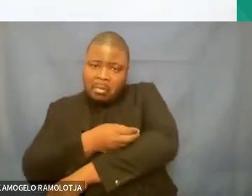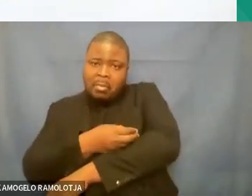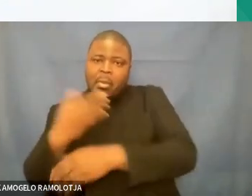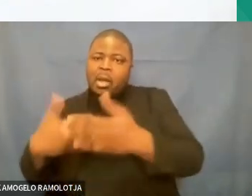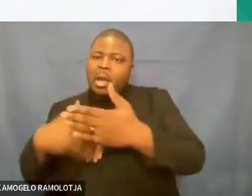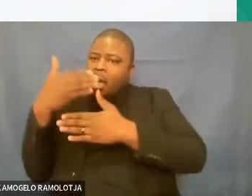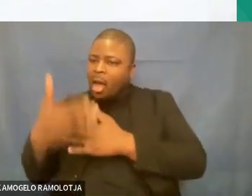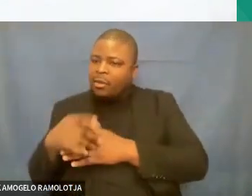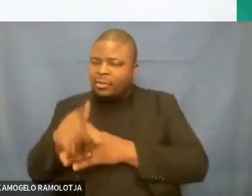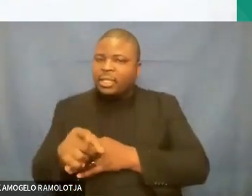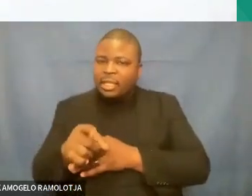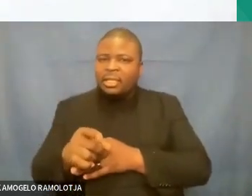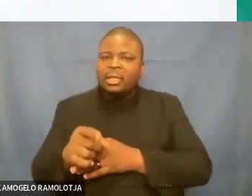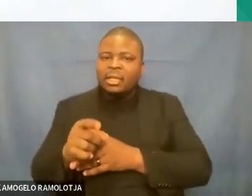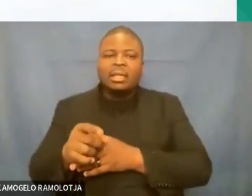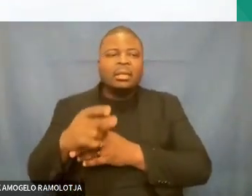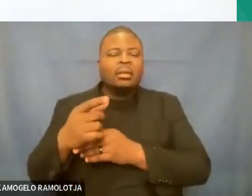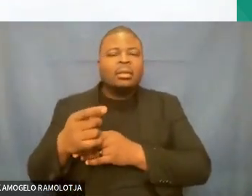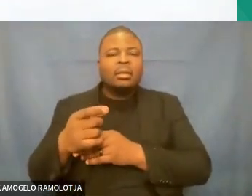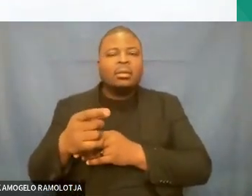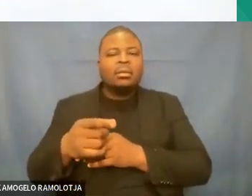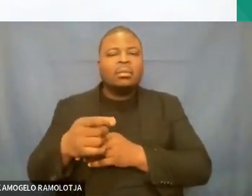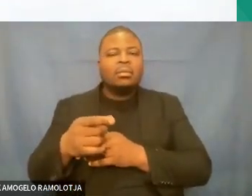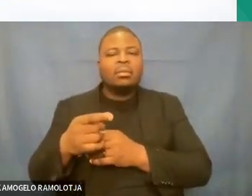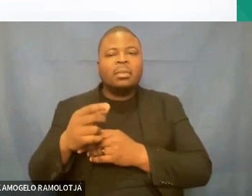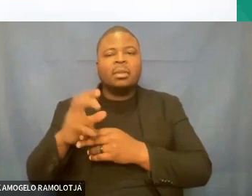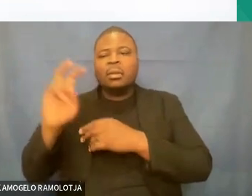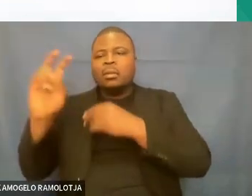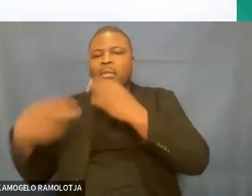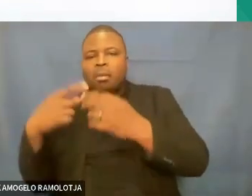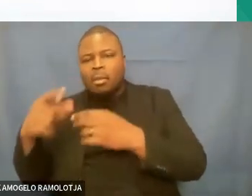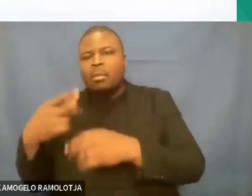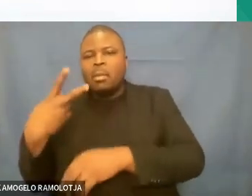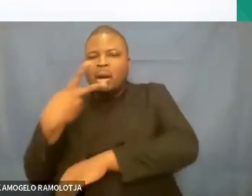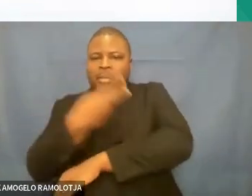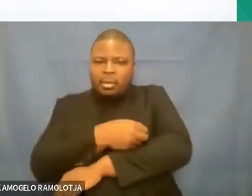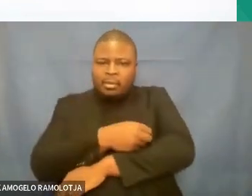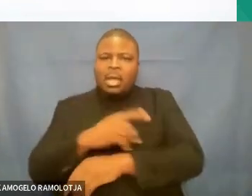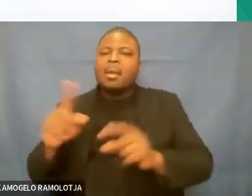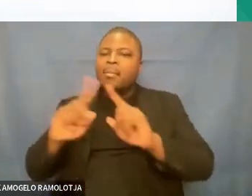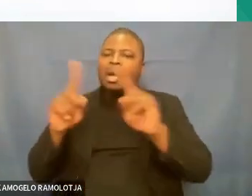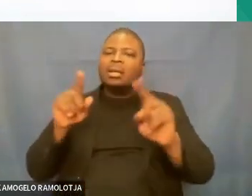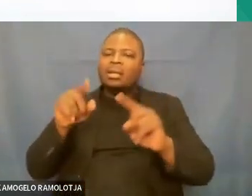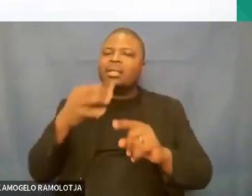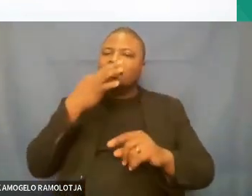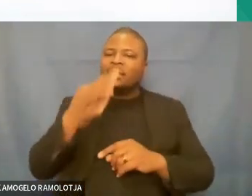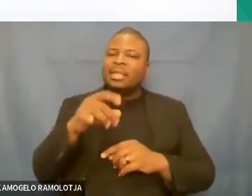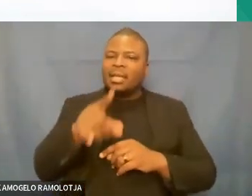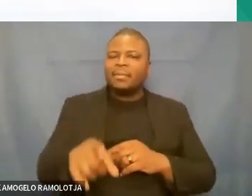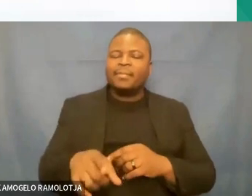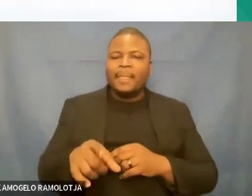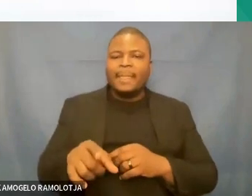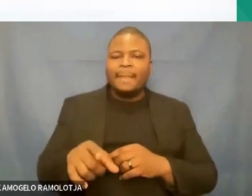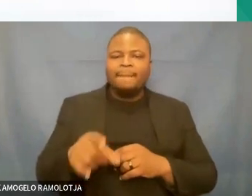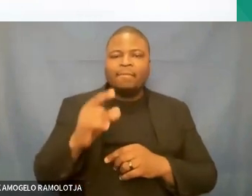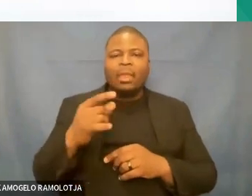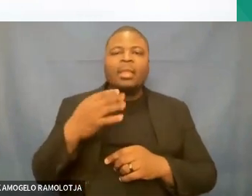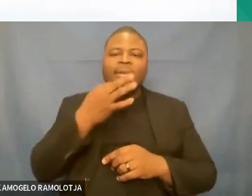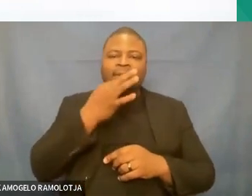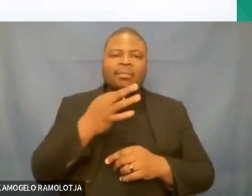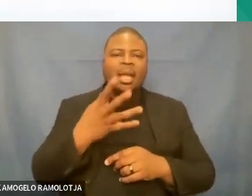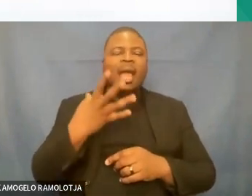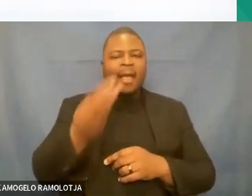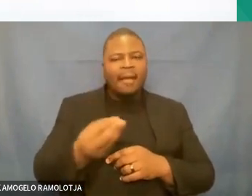clean needle. There's no reasonable suspicion, for example, that is attached to that by having a clean needle, because someone who is diabetic,